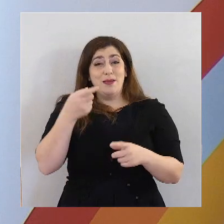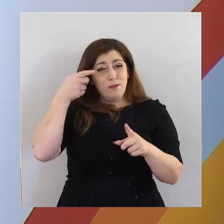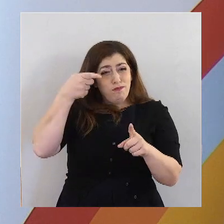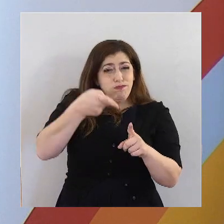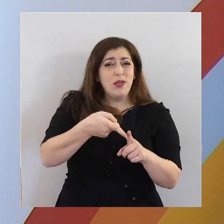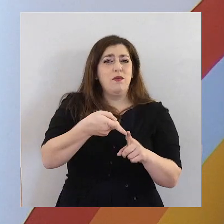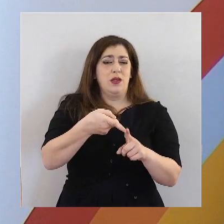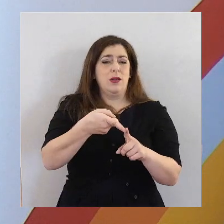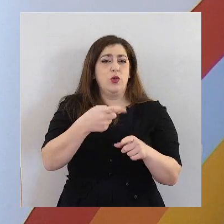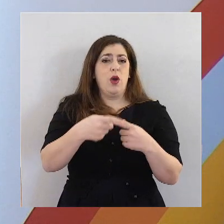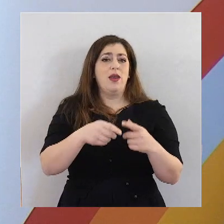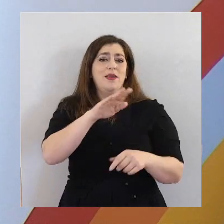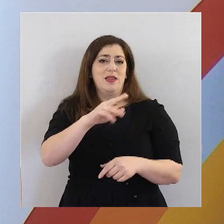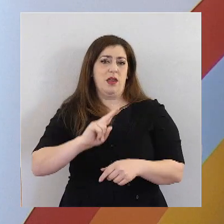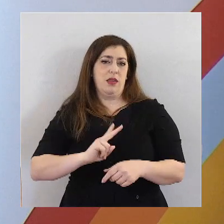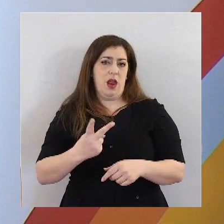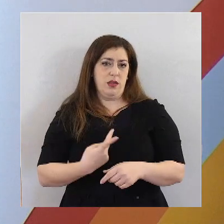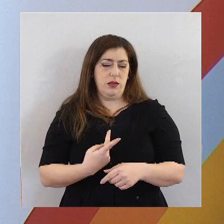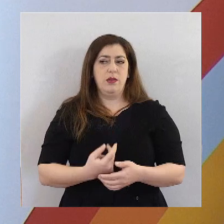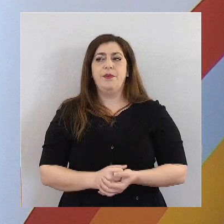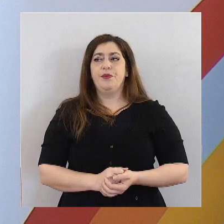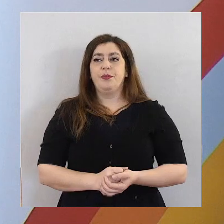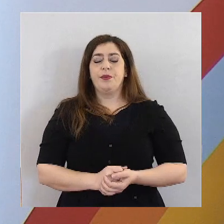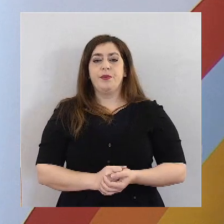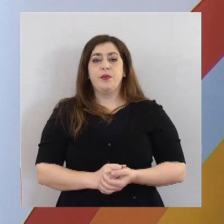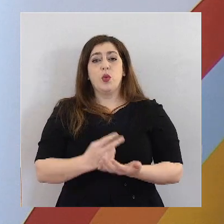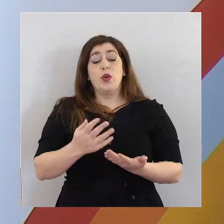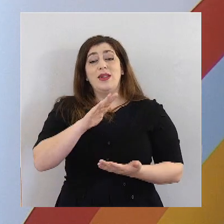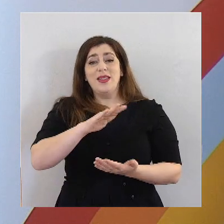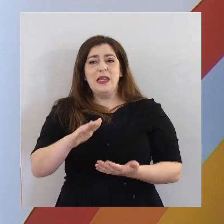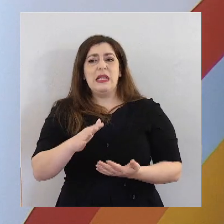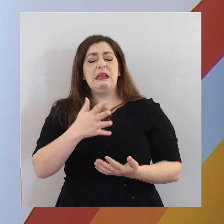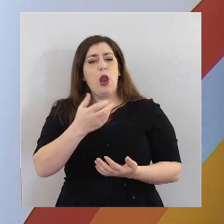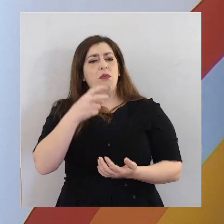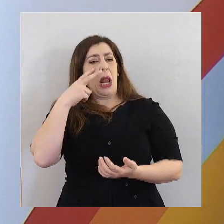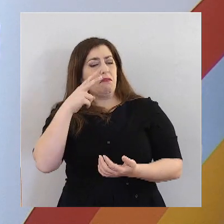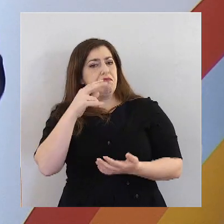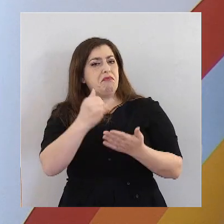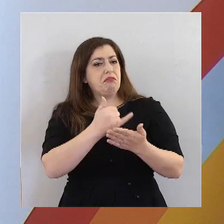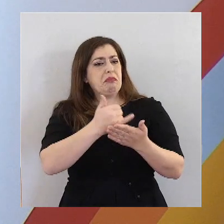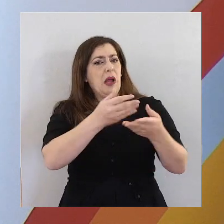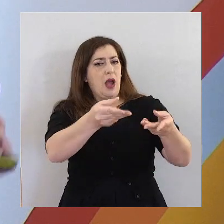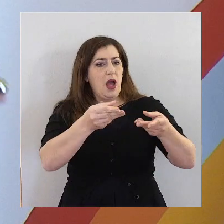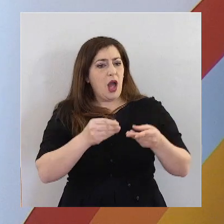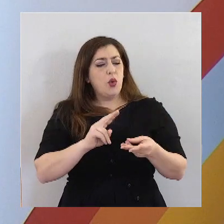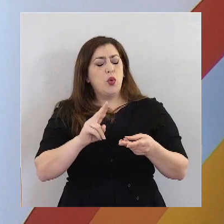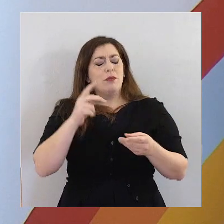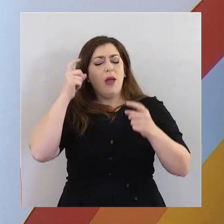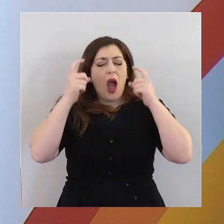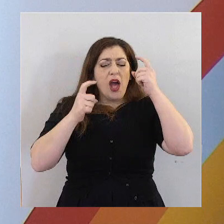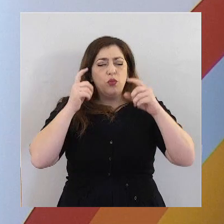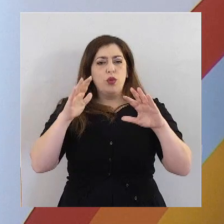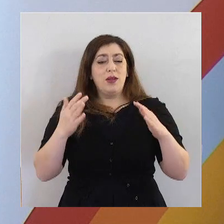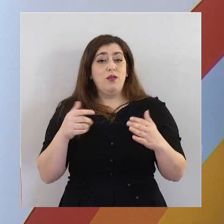to participate, ask questions, and reflect on their own practice and how this can be enhanced.